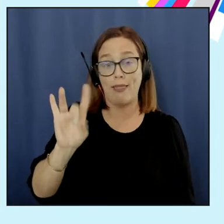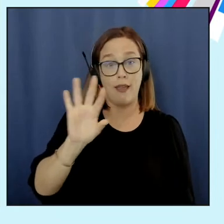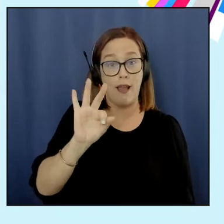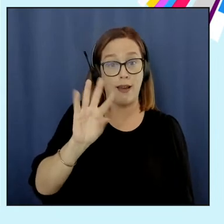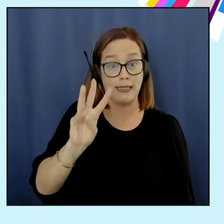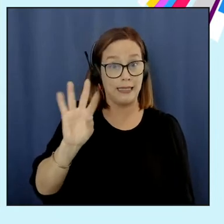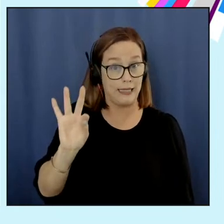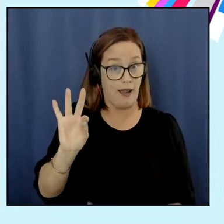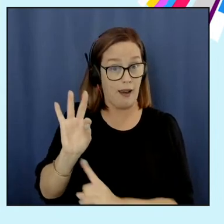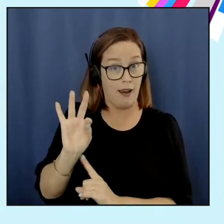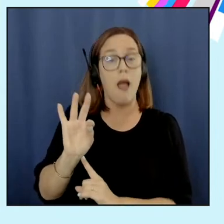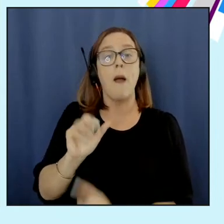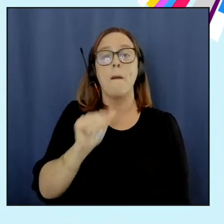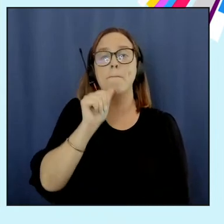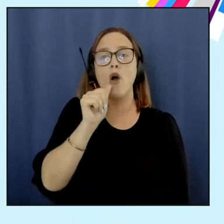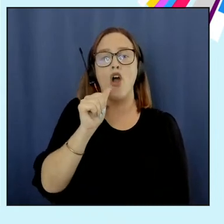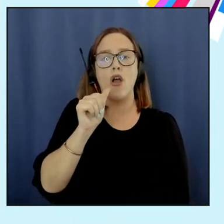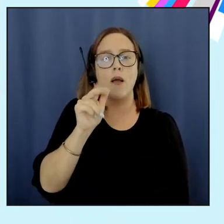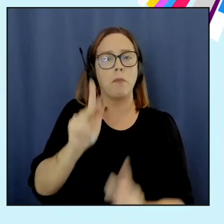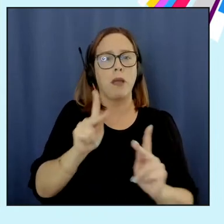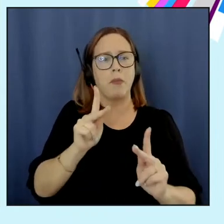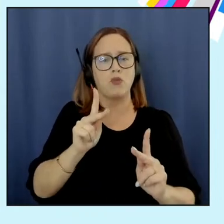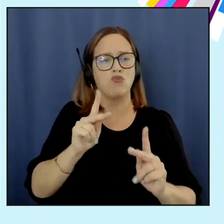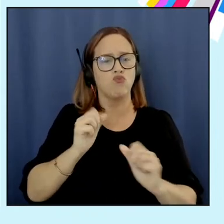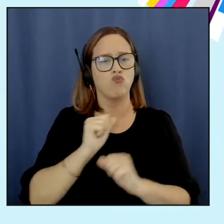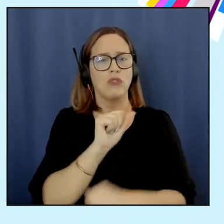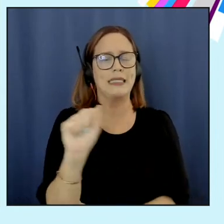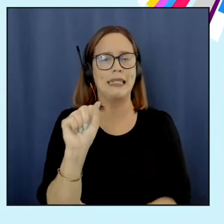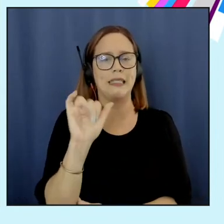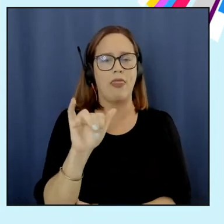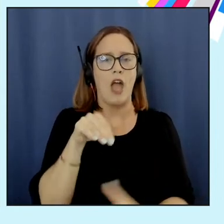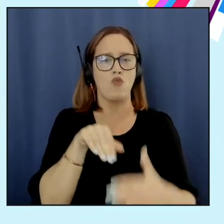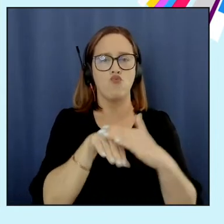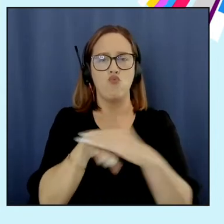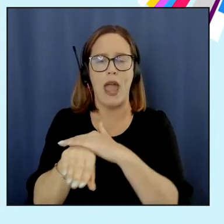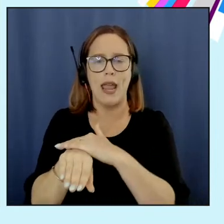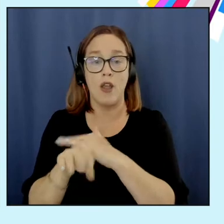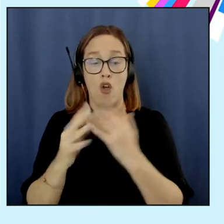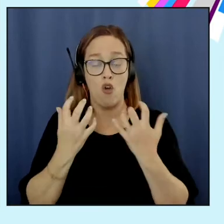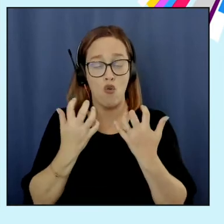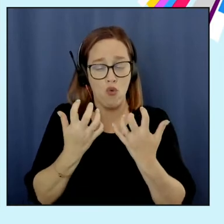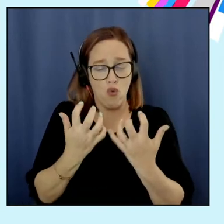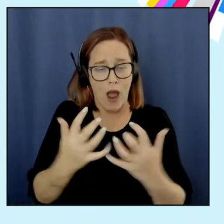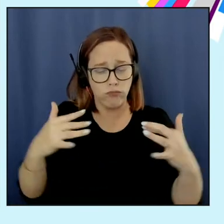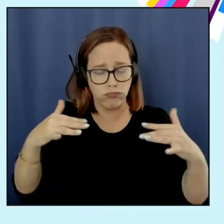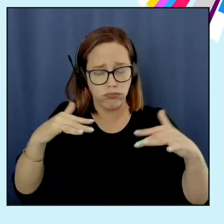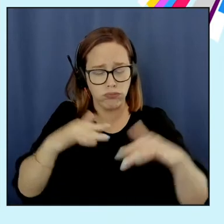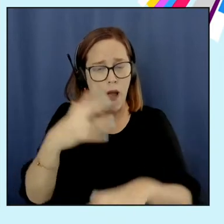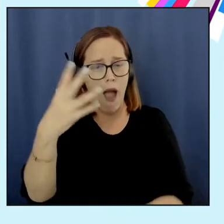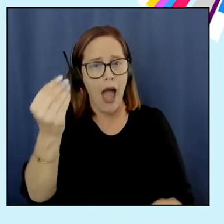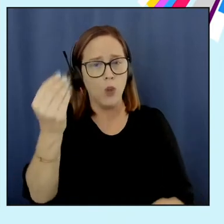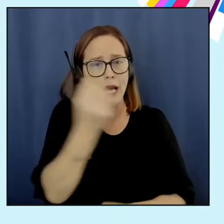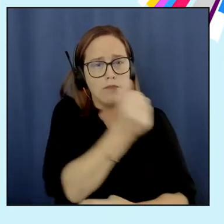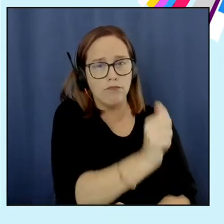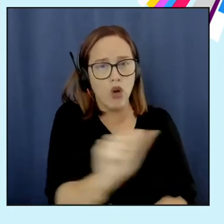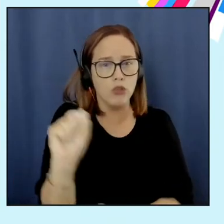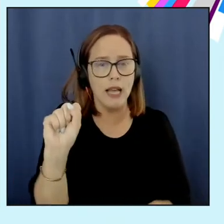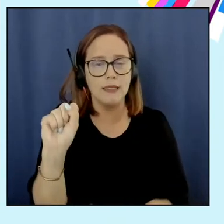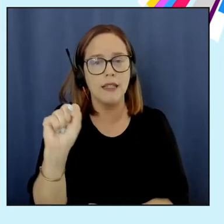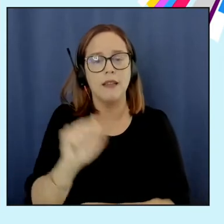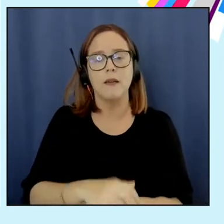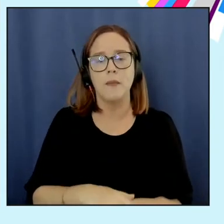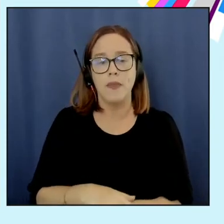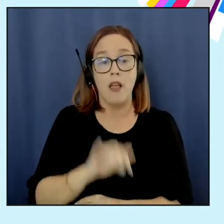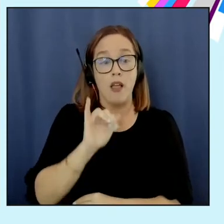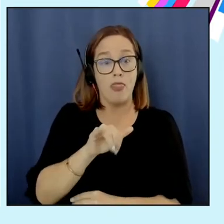bar patrons resisted the raid, and crowds formed outside to join in the protests. The resistance continued